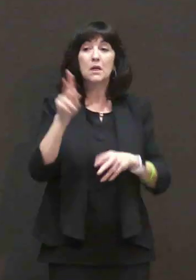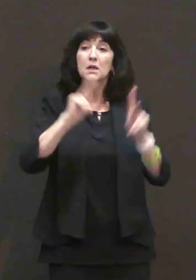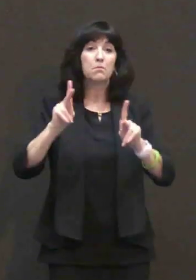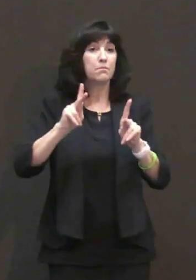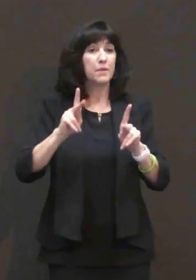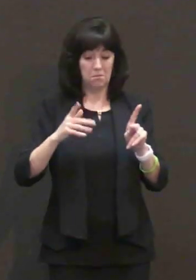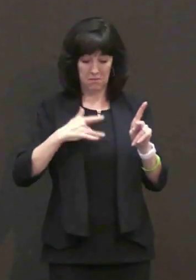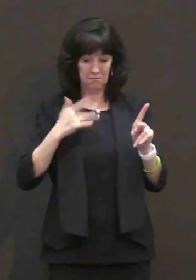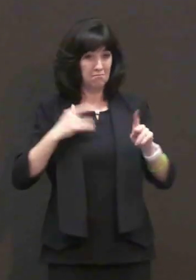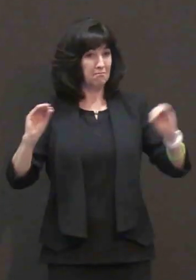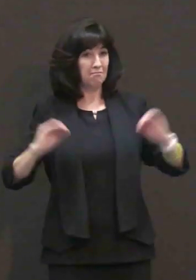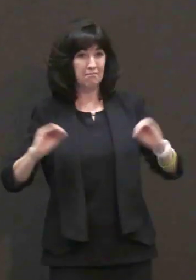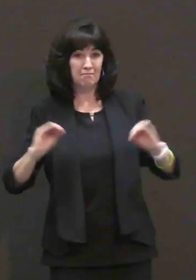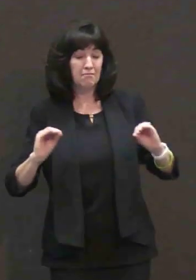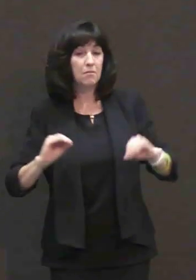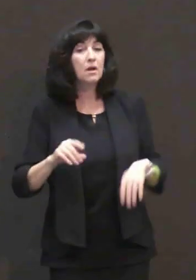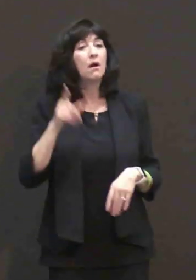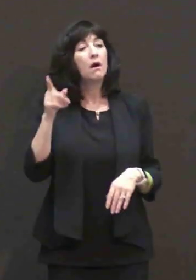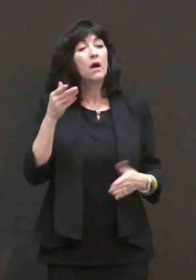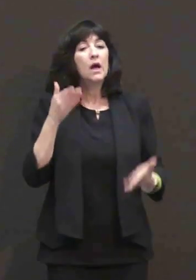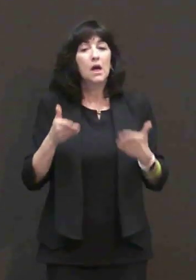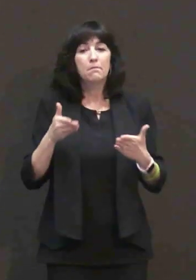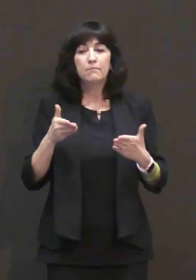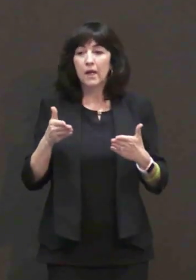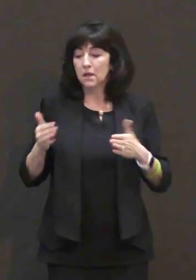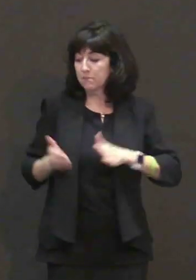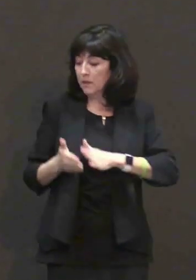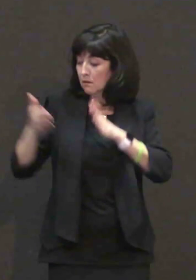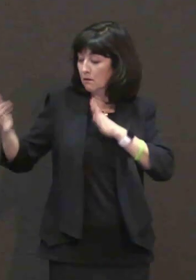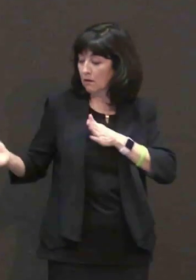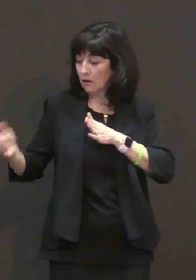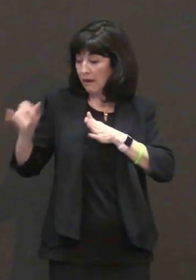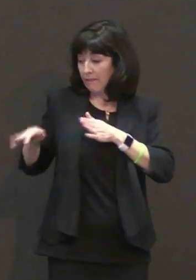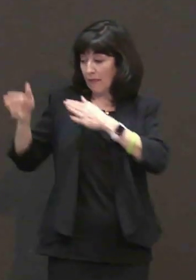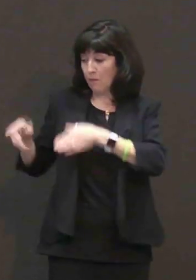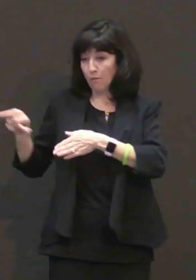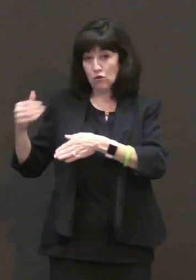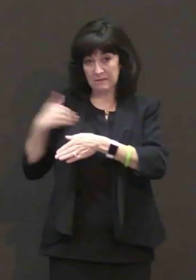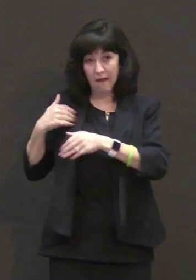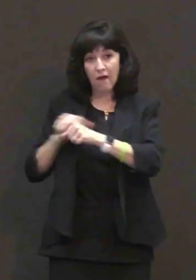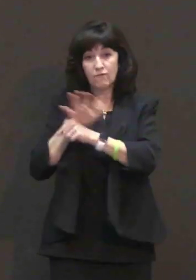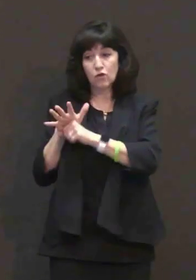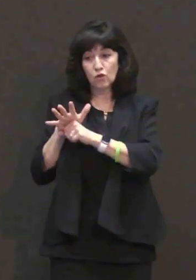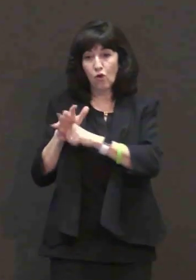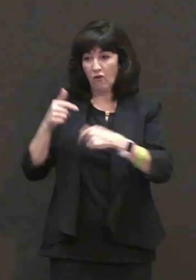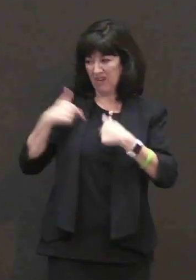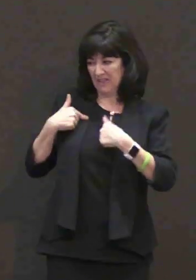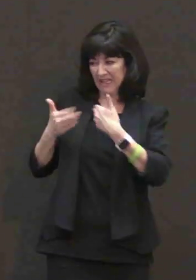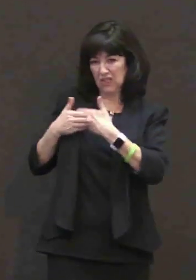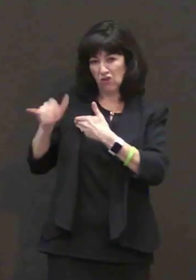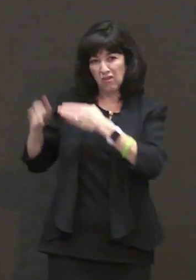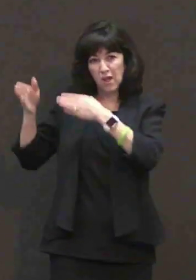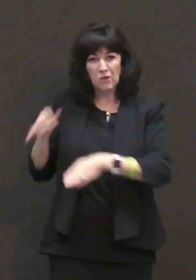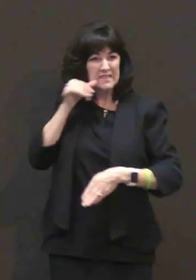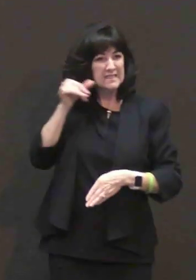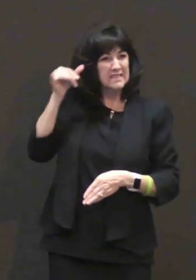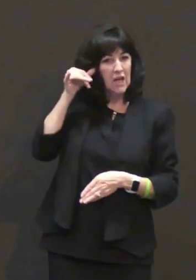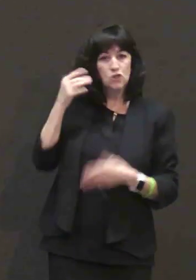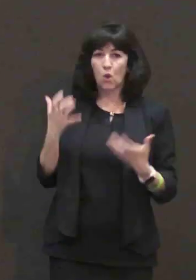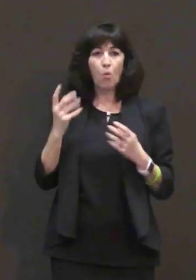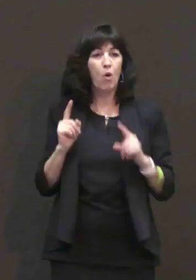who might have been exposed yesterday to somebody who has coronavirus, this test is unlikely to come